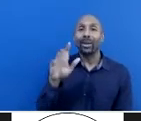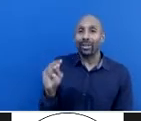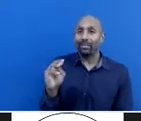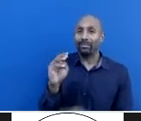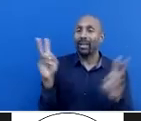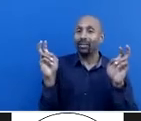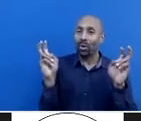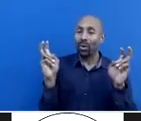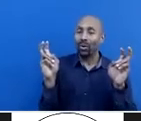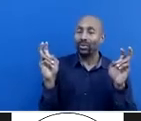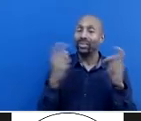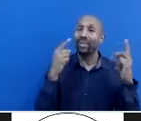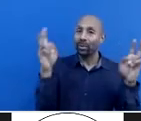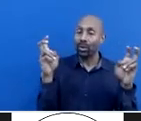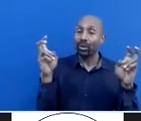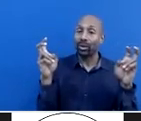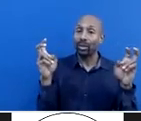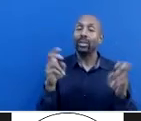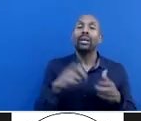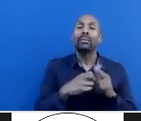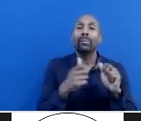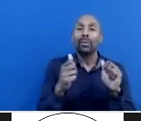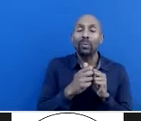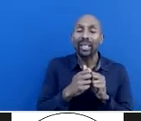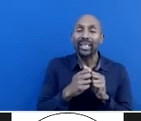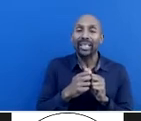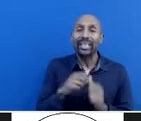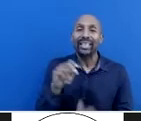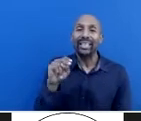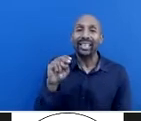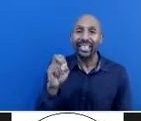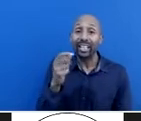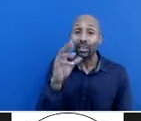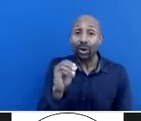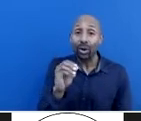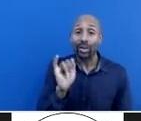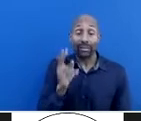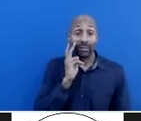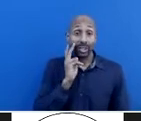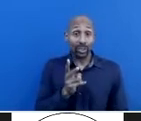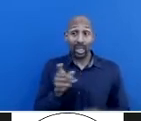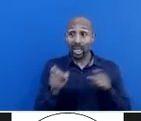he sees a Negro selling ice and a white man selling ice, he's going to conclude that the white man's ice is colder.